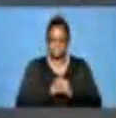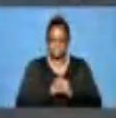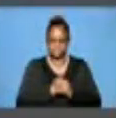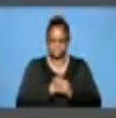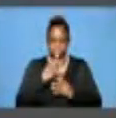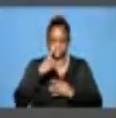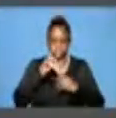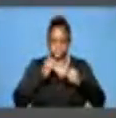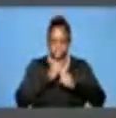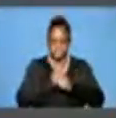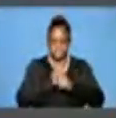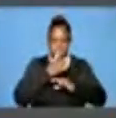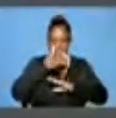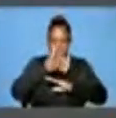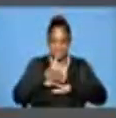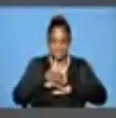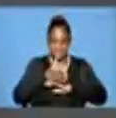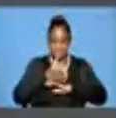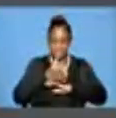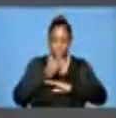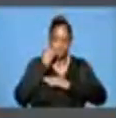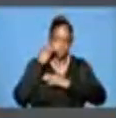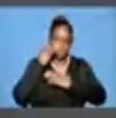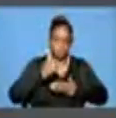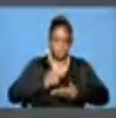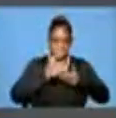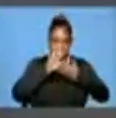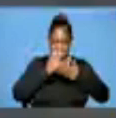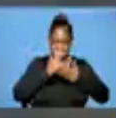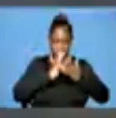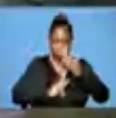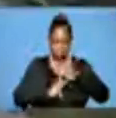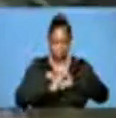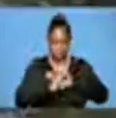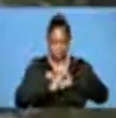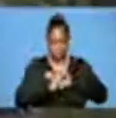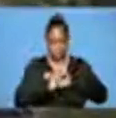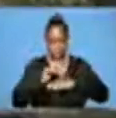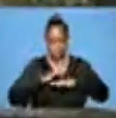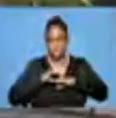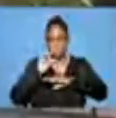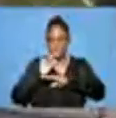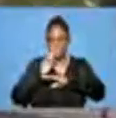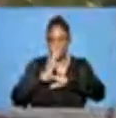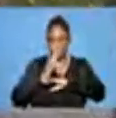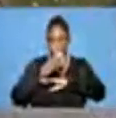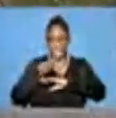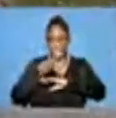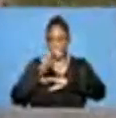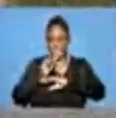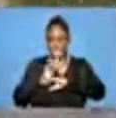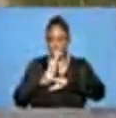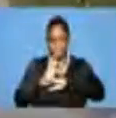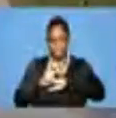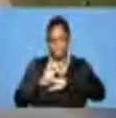A year after the government launched the Home Assistance and Relief Program, or HARP, for residents on Grand Bahama and Abaco whose homes were